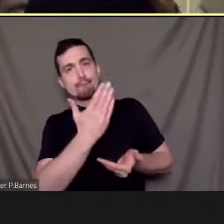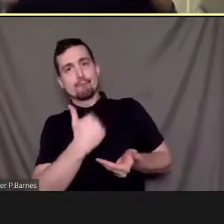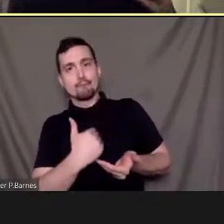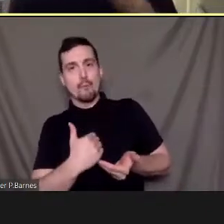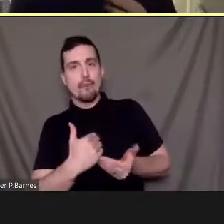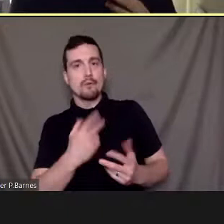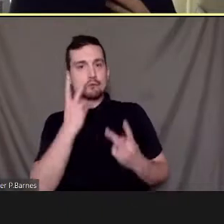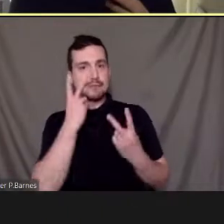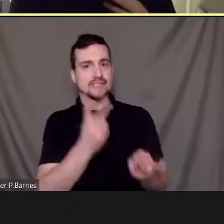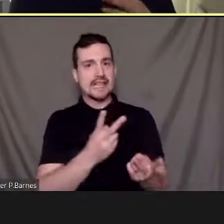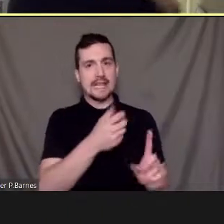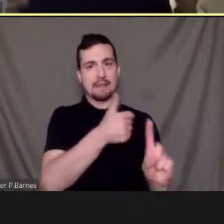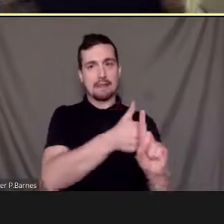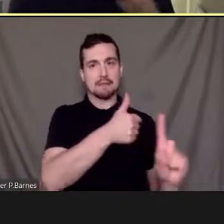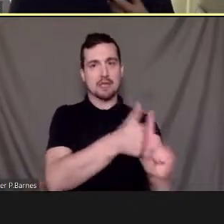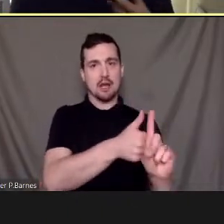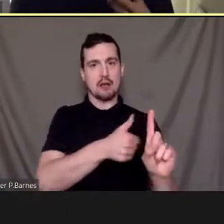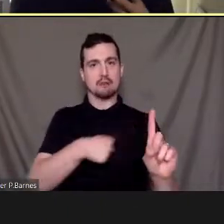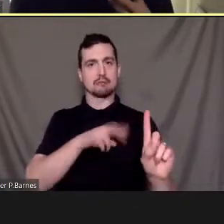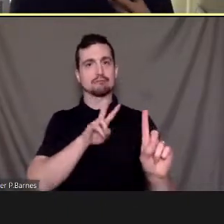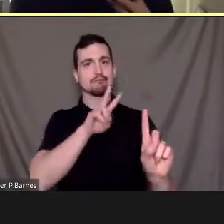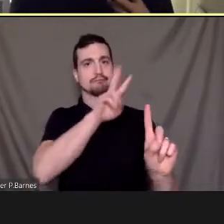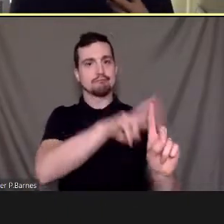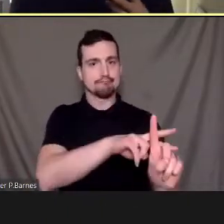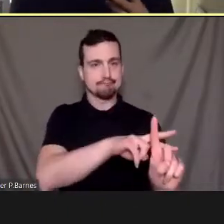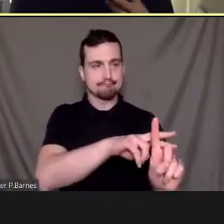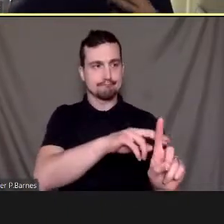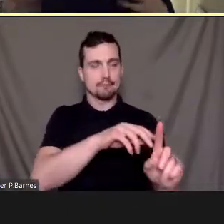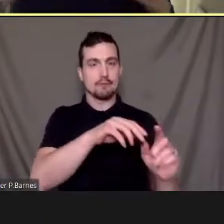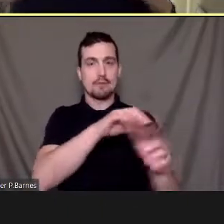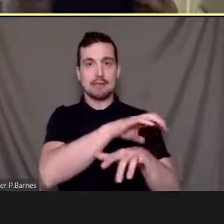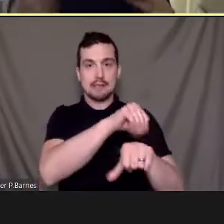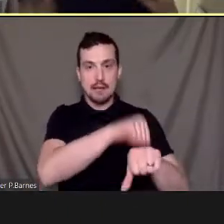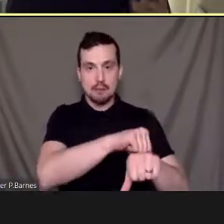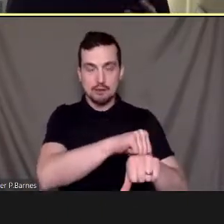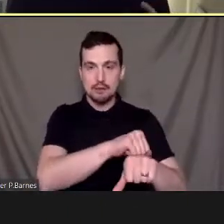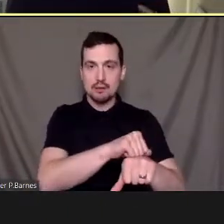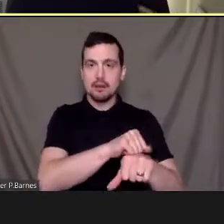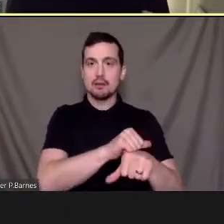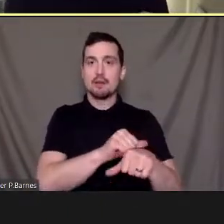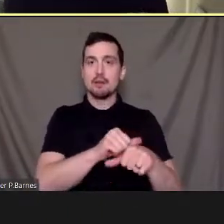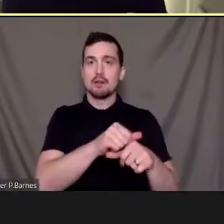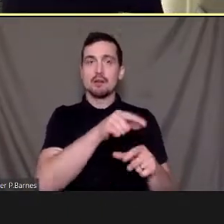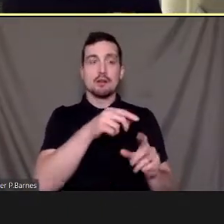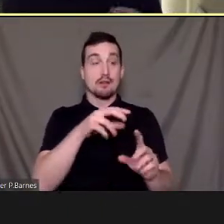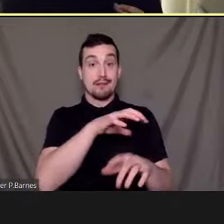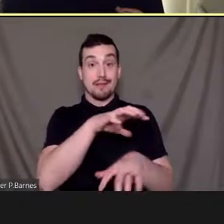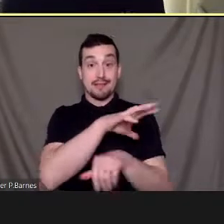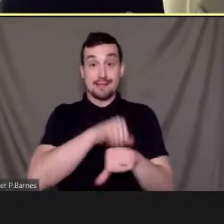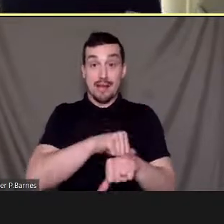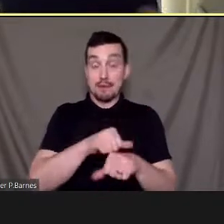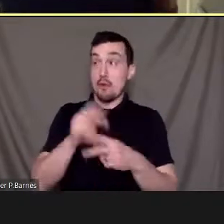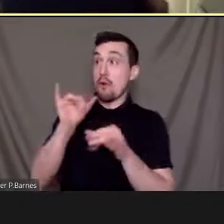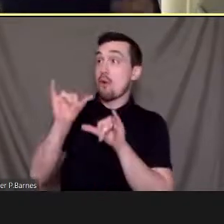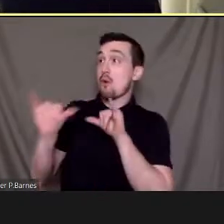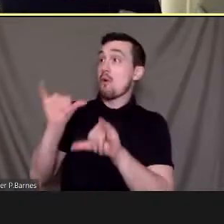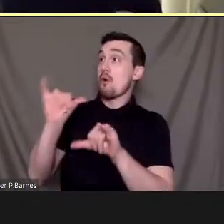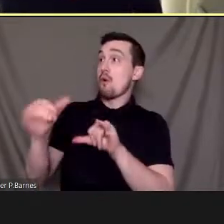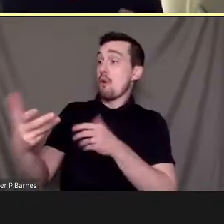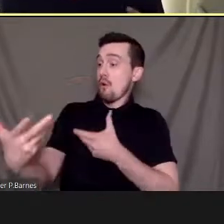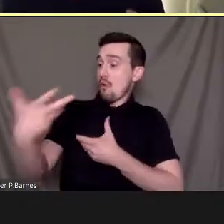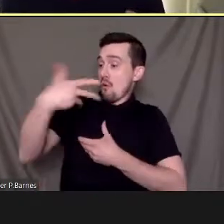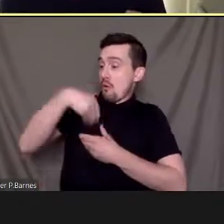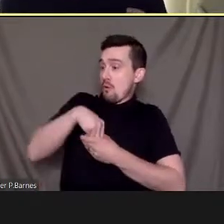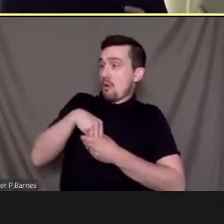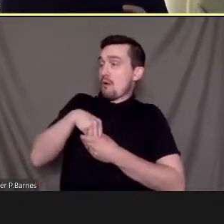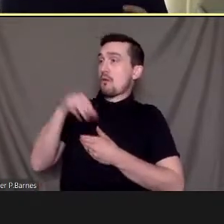to see themselves in an assignment. And perhaps more than anything, that is probably the most difficult thing